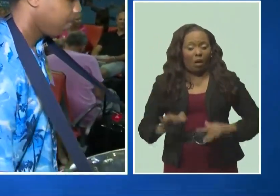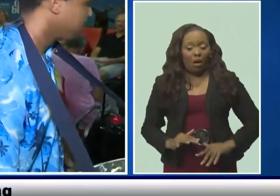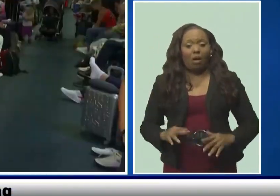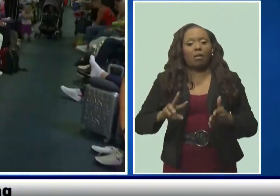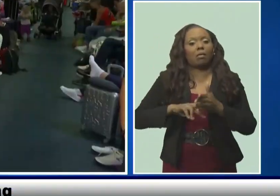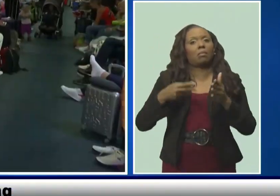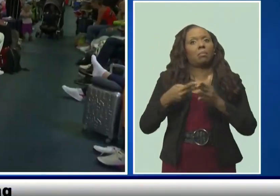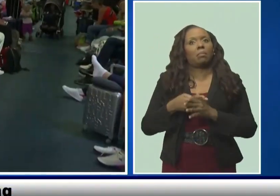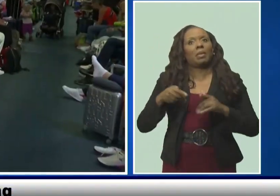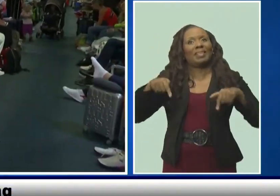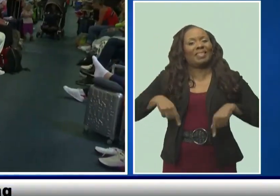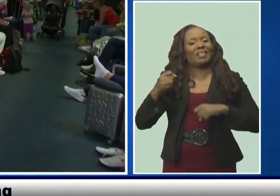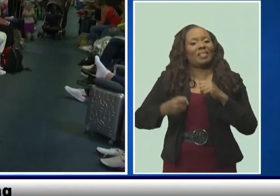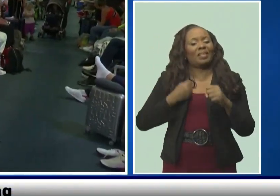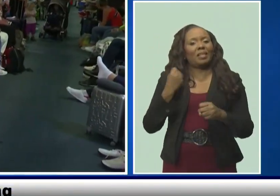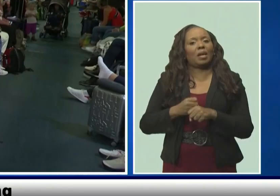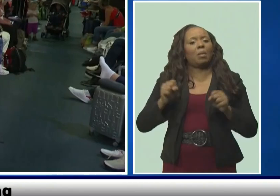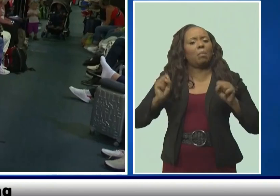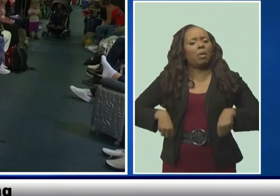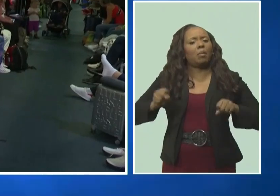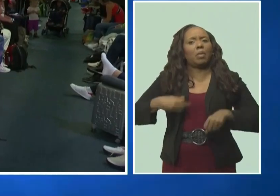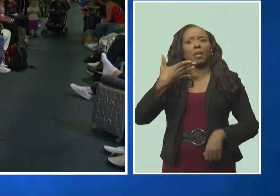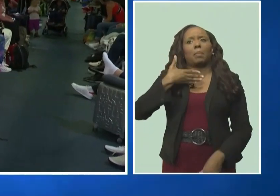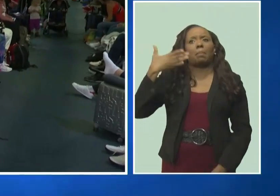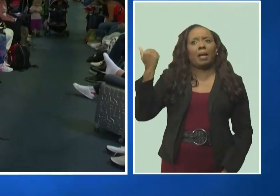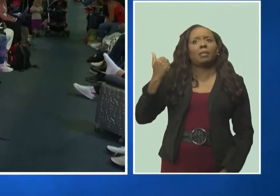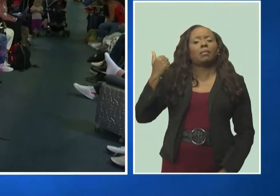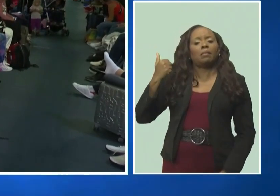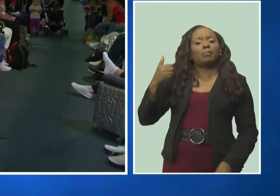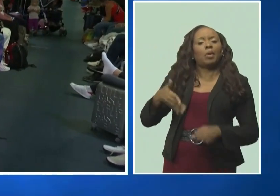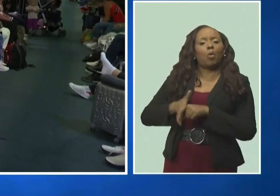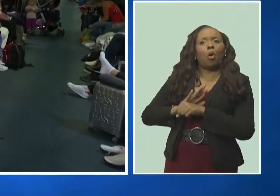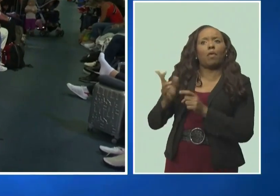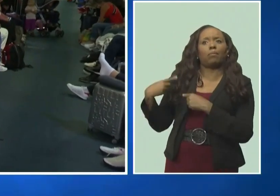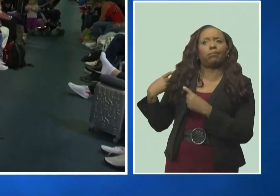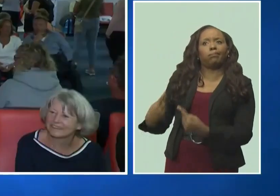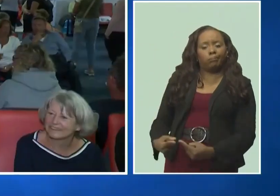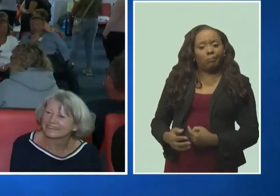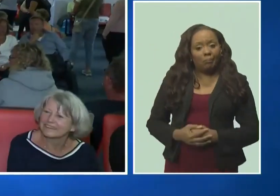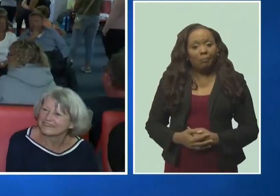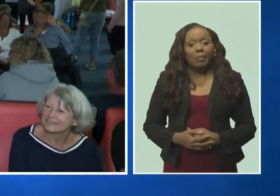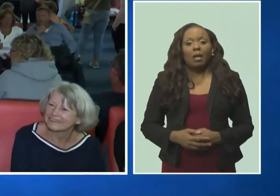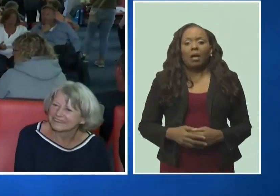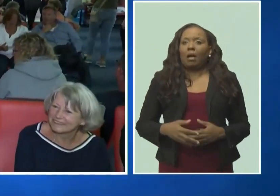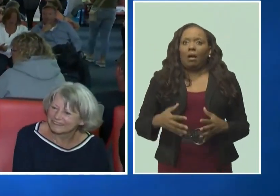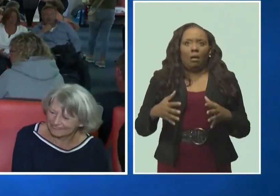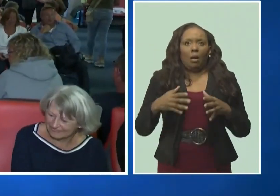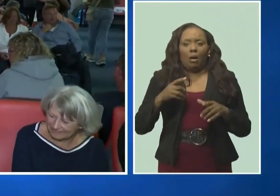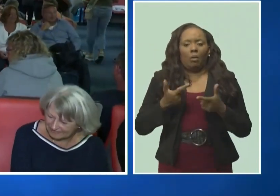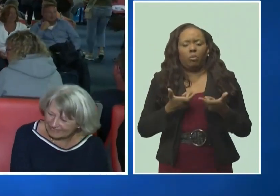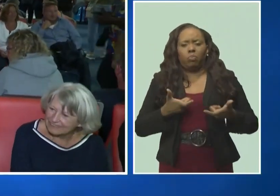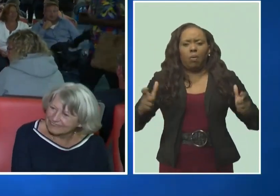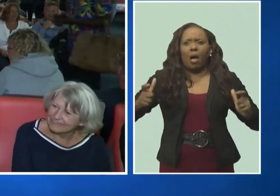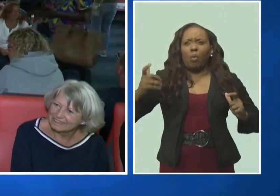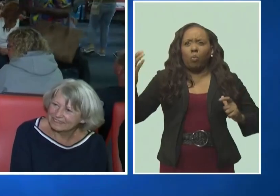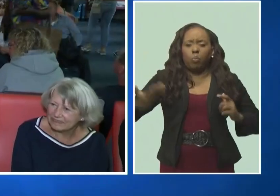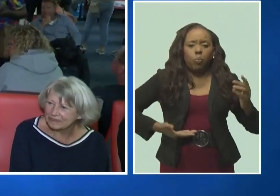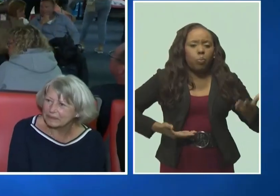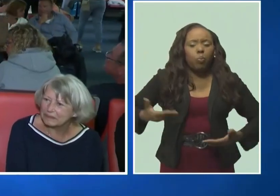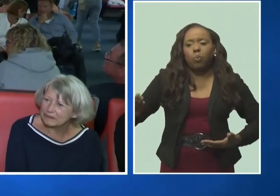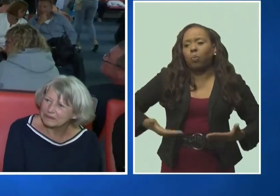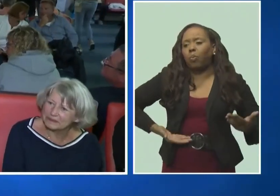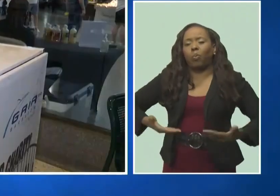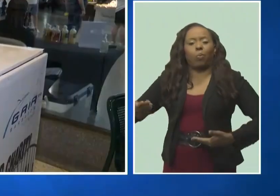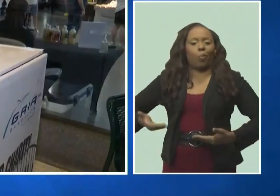2023 season could be the best since the pandemic. The visitors received a welcome organized by the Barbados Tourism Investment